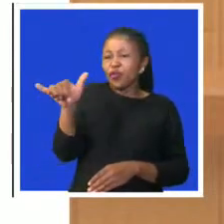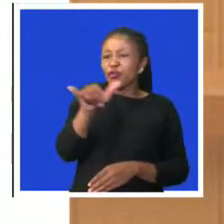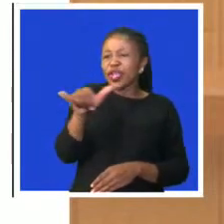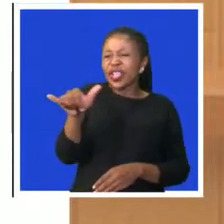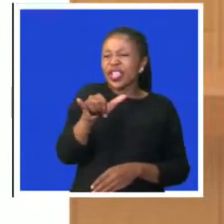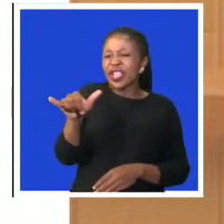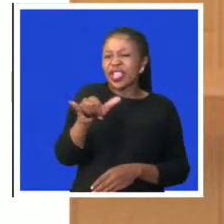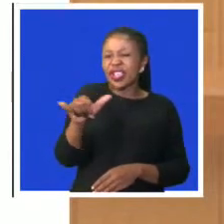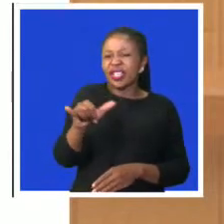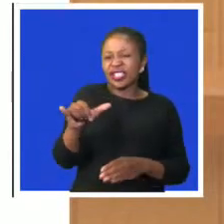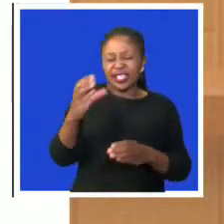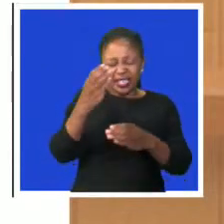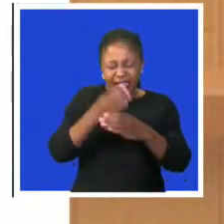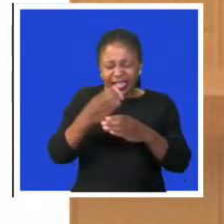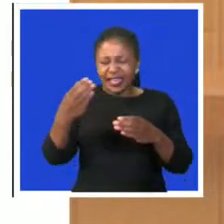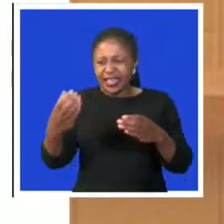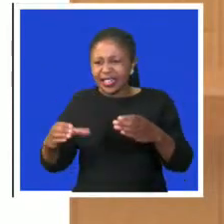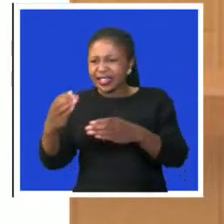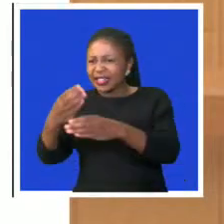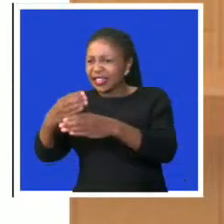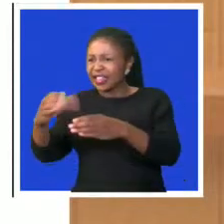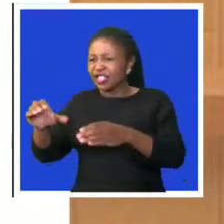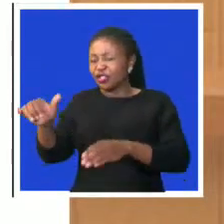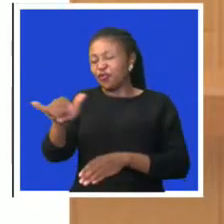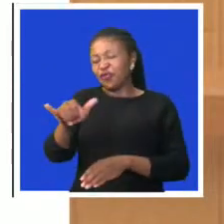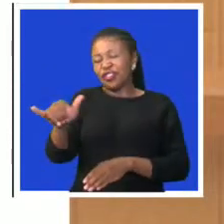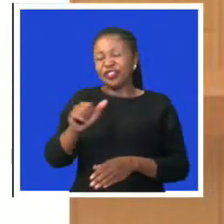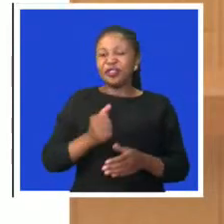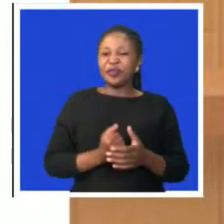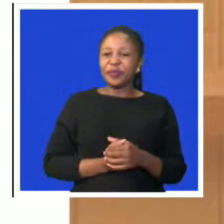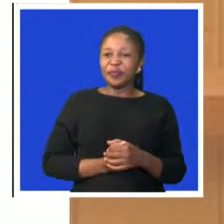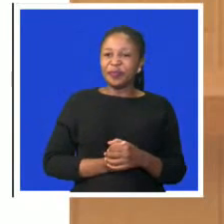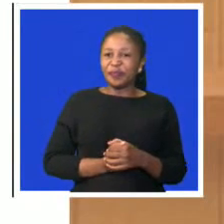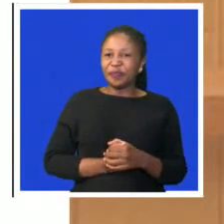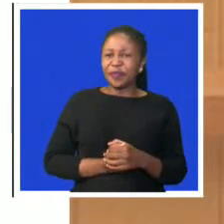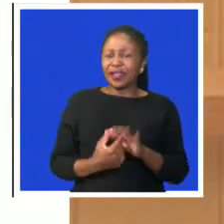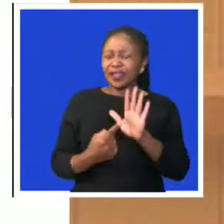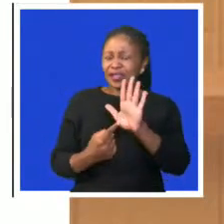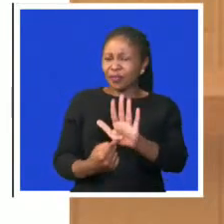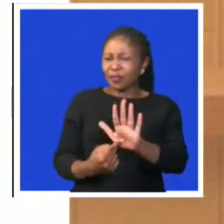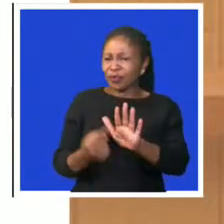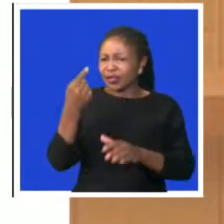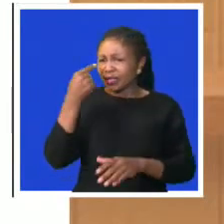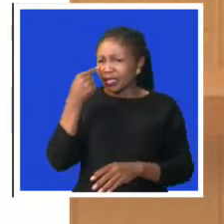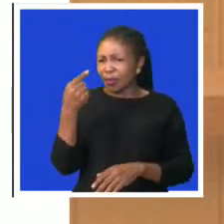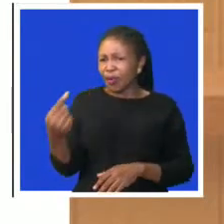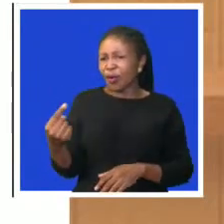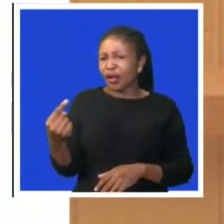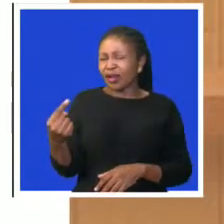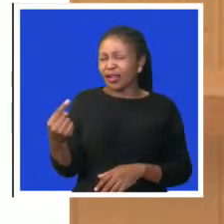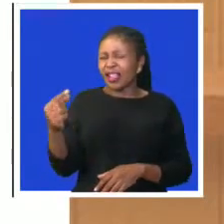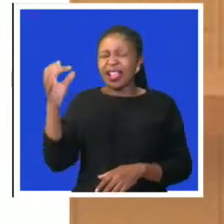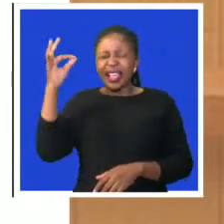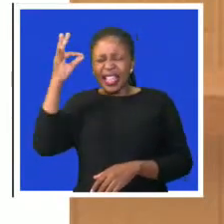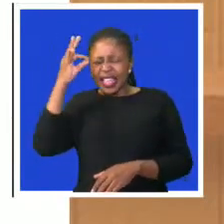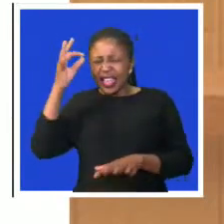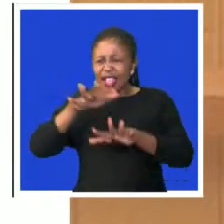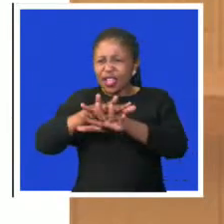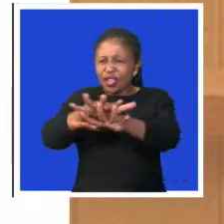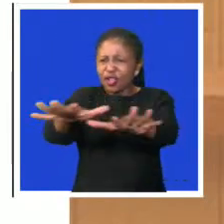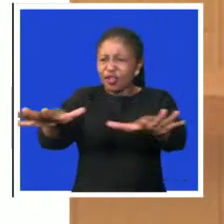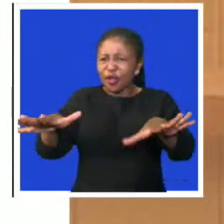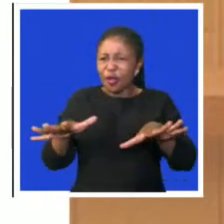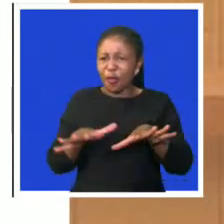see Kingdom of Israel, you can see Kingdom of Judah, you can